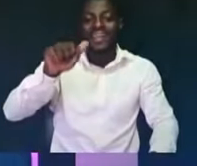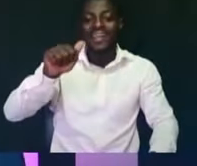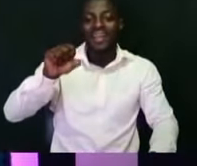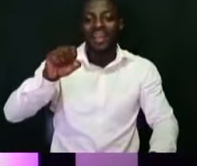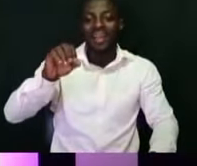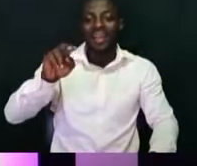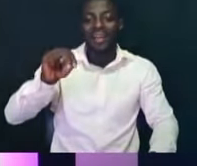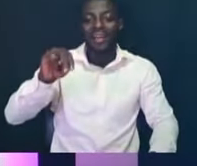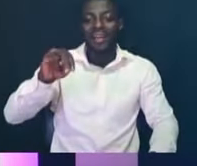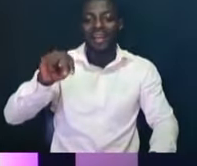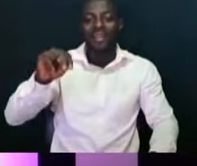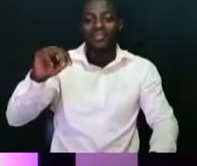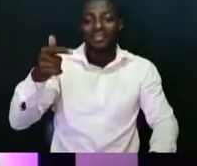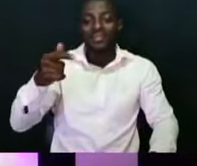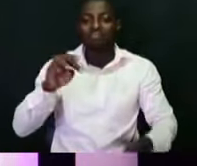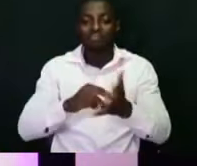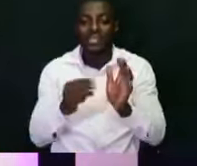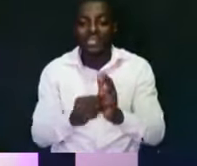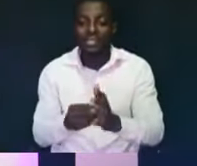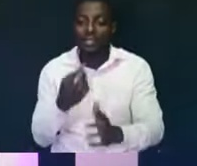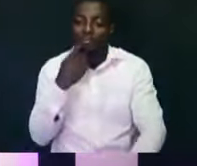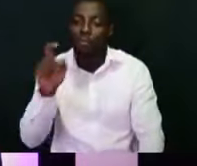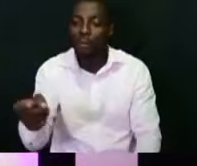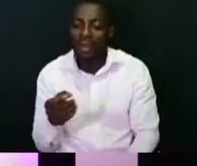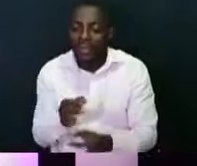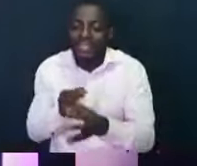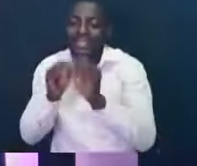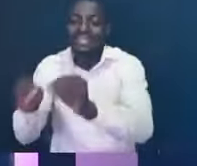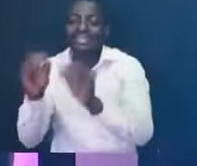appealing no this means that you are not talking at